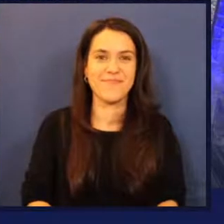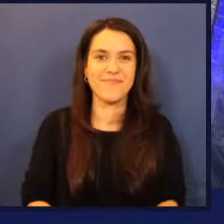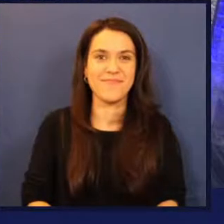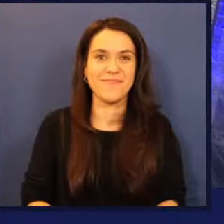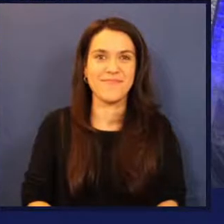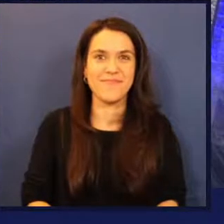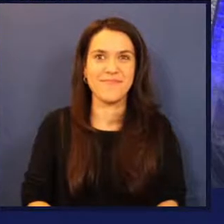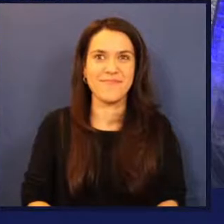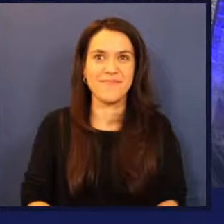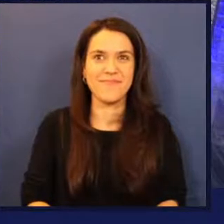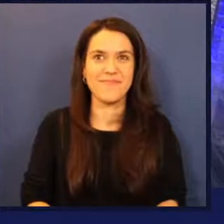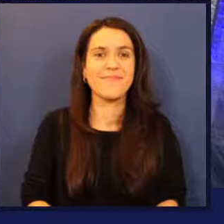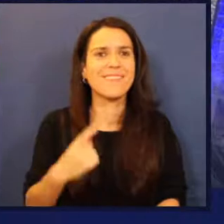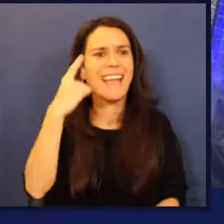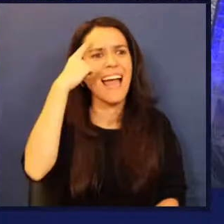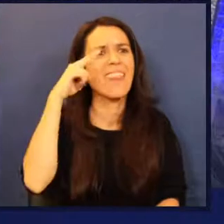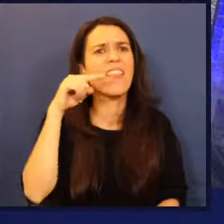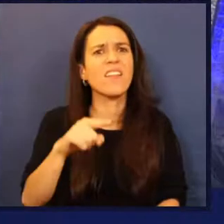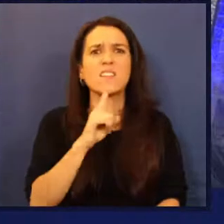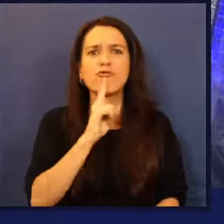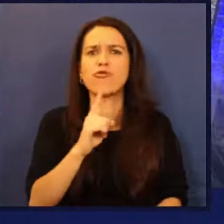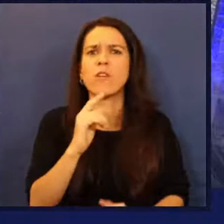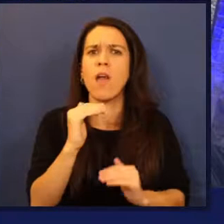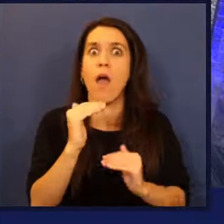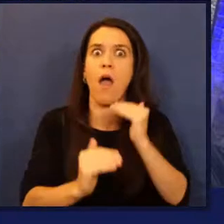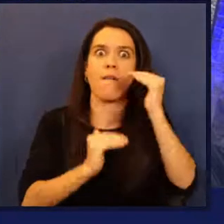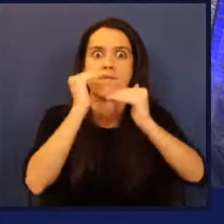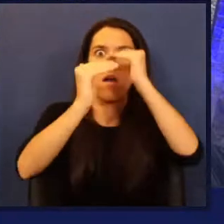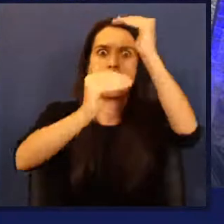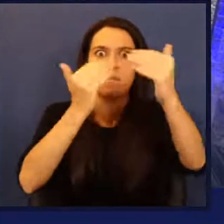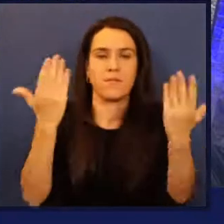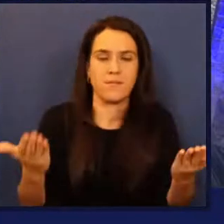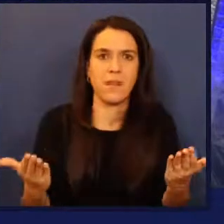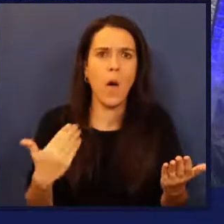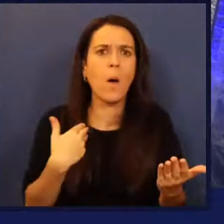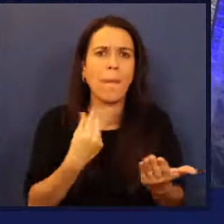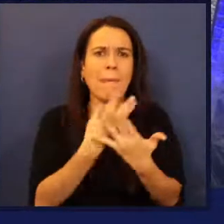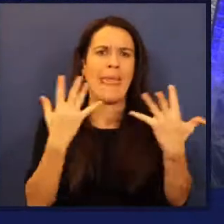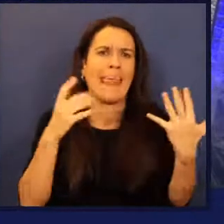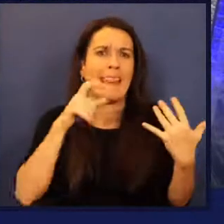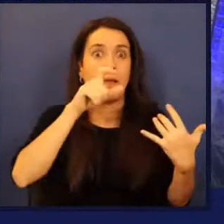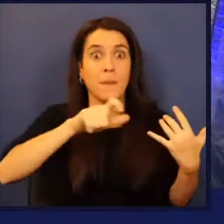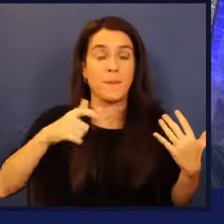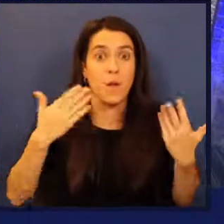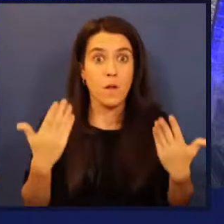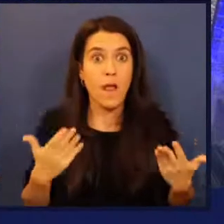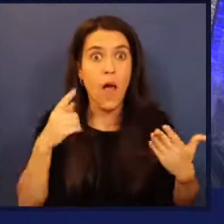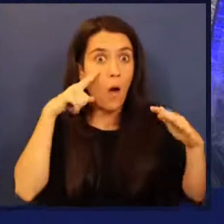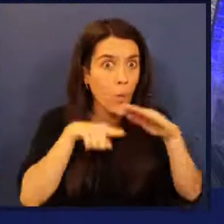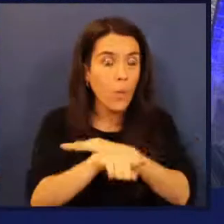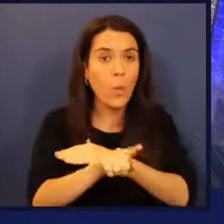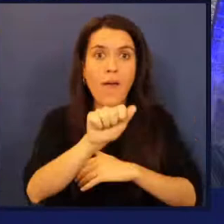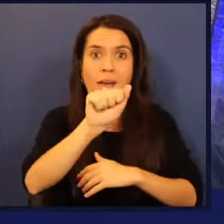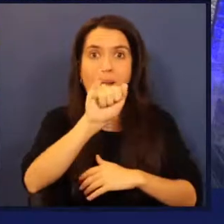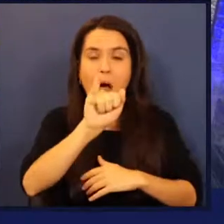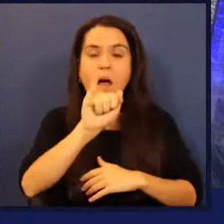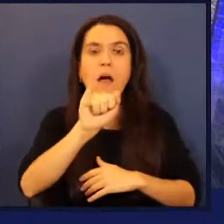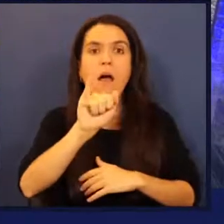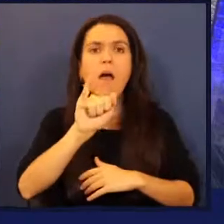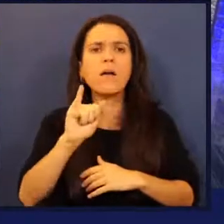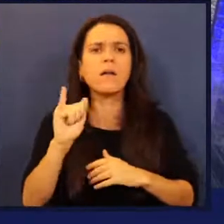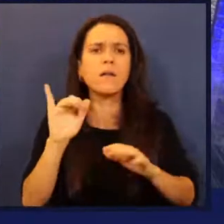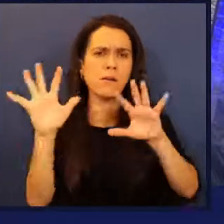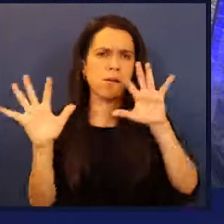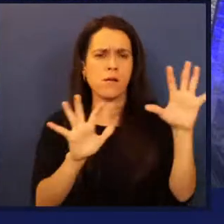more advanced stuff. I guess that there are still a lot of people that are getting into the AI space and trying to make sense of everything that they